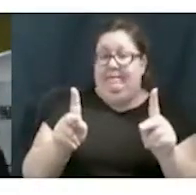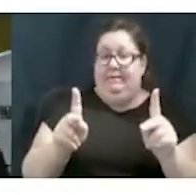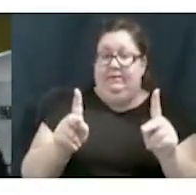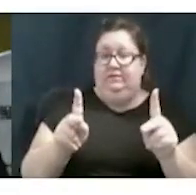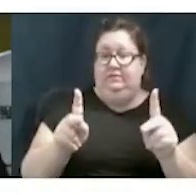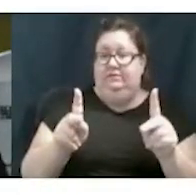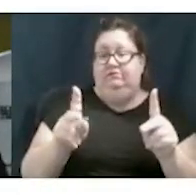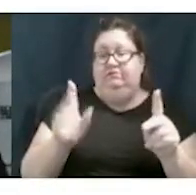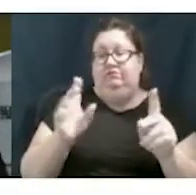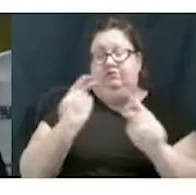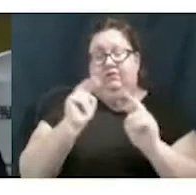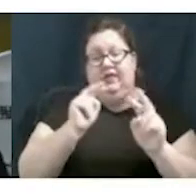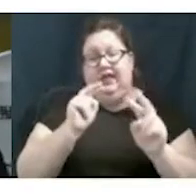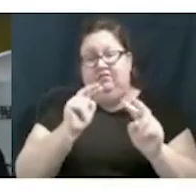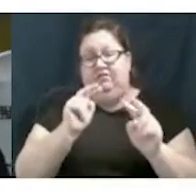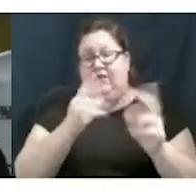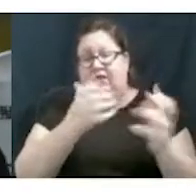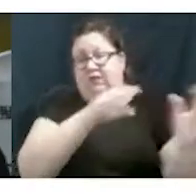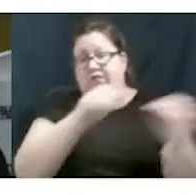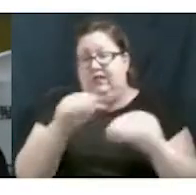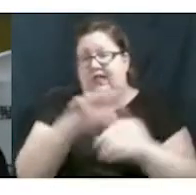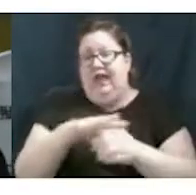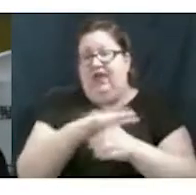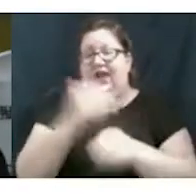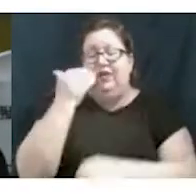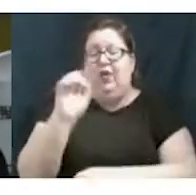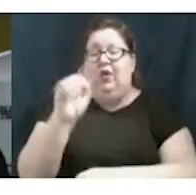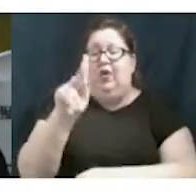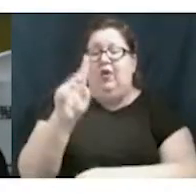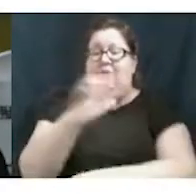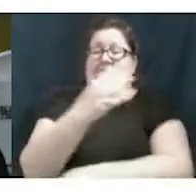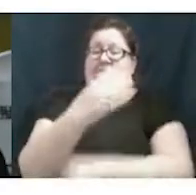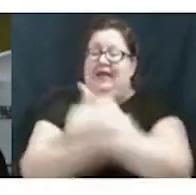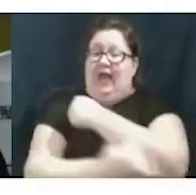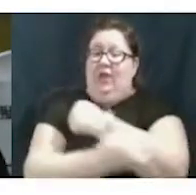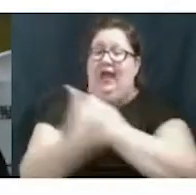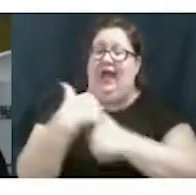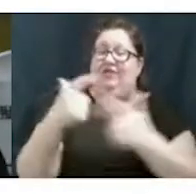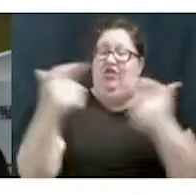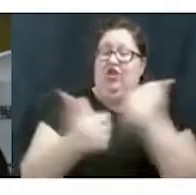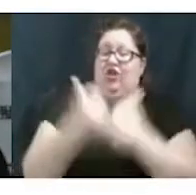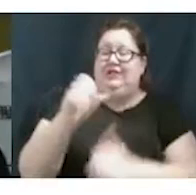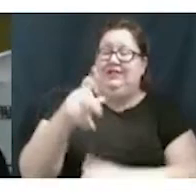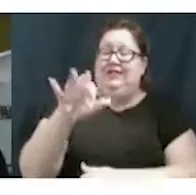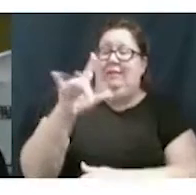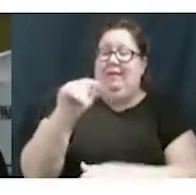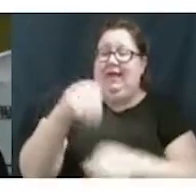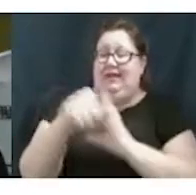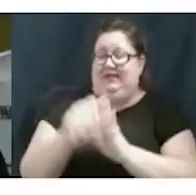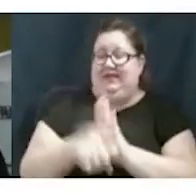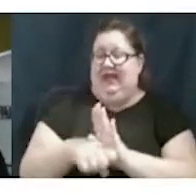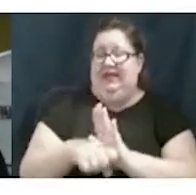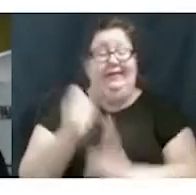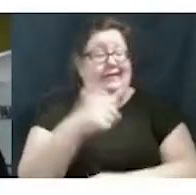are looking at coming into that area. Plus, I'm sure you know Wake County has the largest supplement in the state. Yeah. Got that